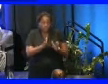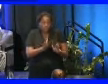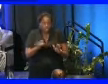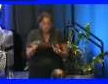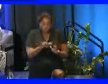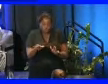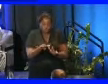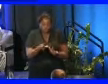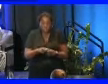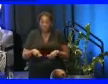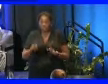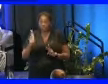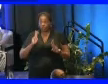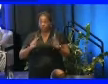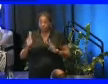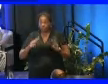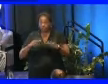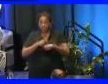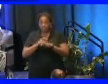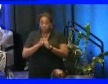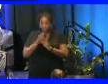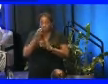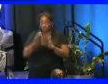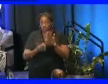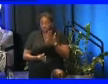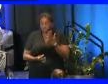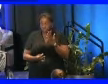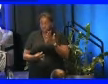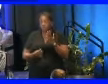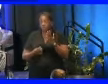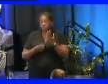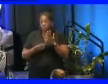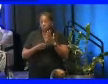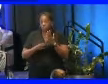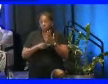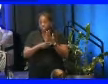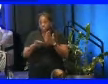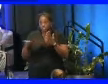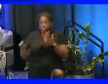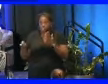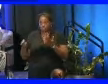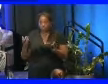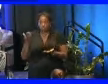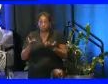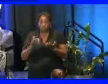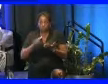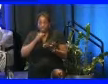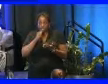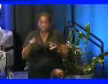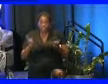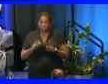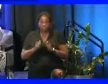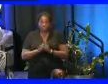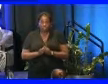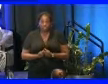And allowing people to make choices that you may not necessarily agree